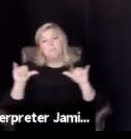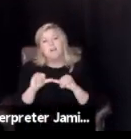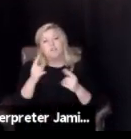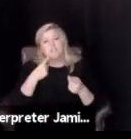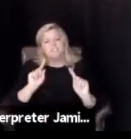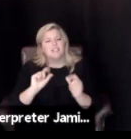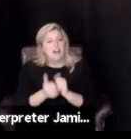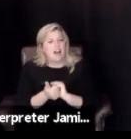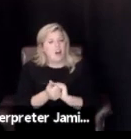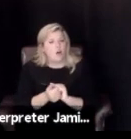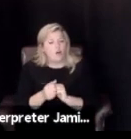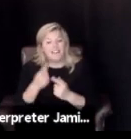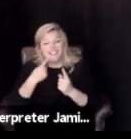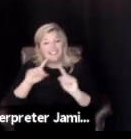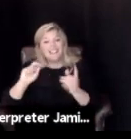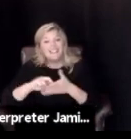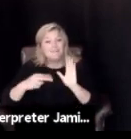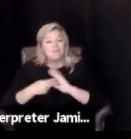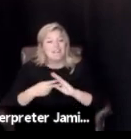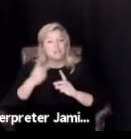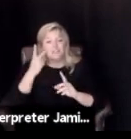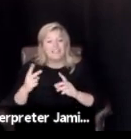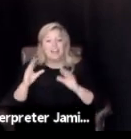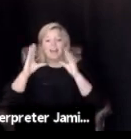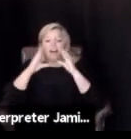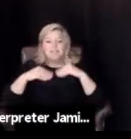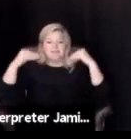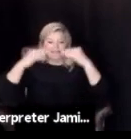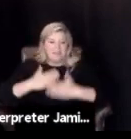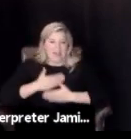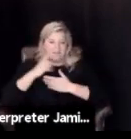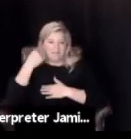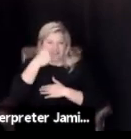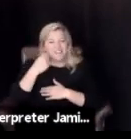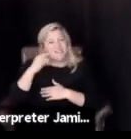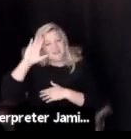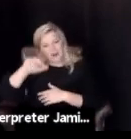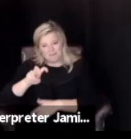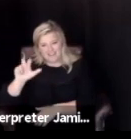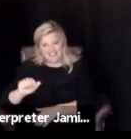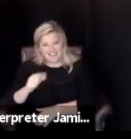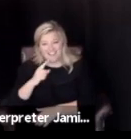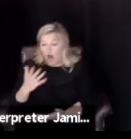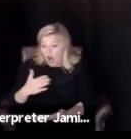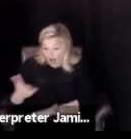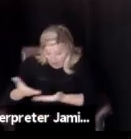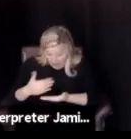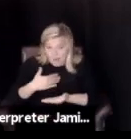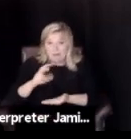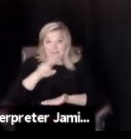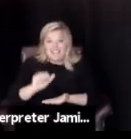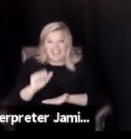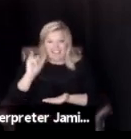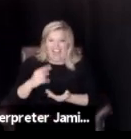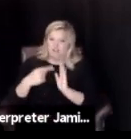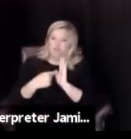the happy faces on Zoom said success. The ones that came, I got my pizza, that was success